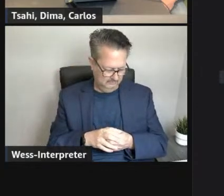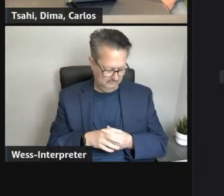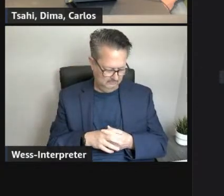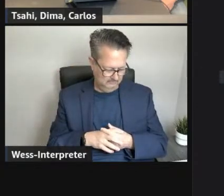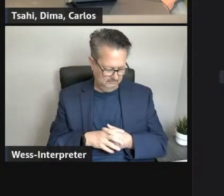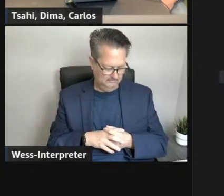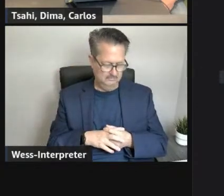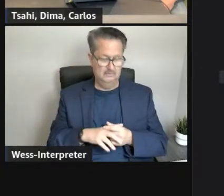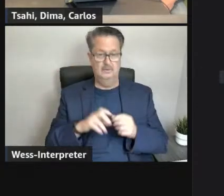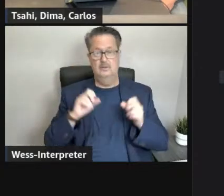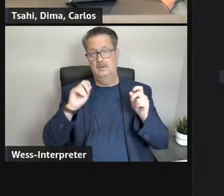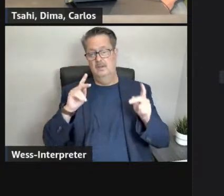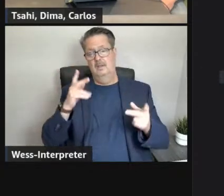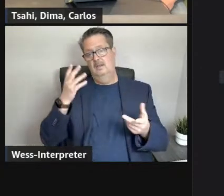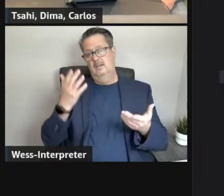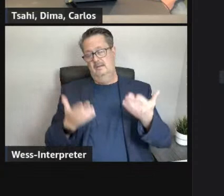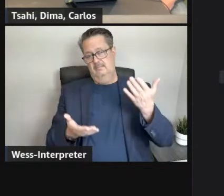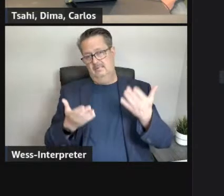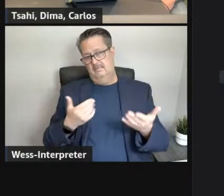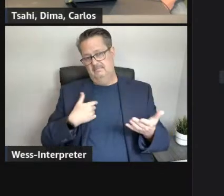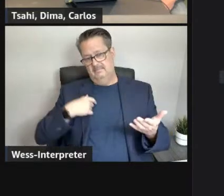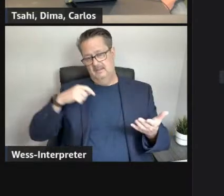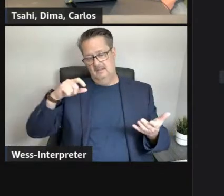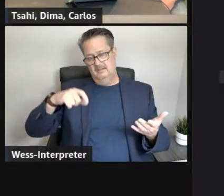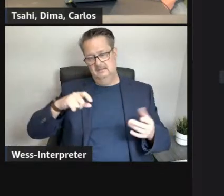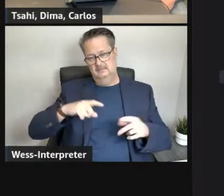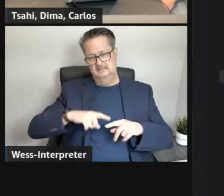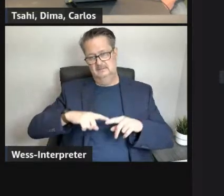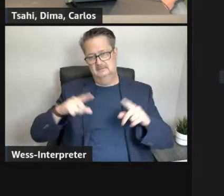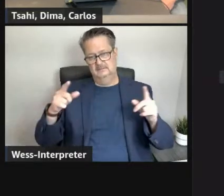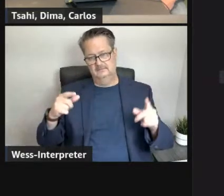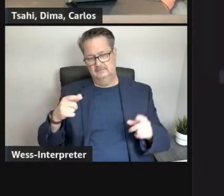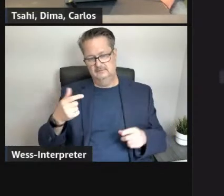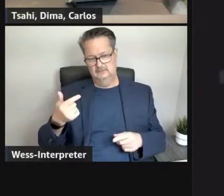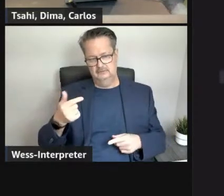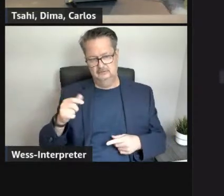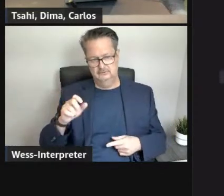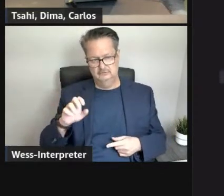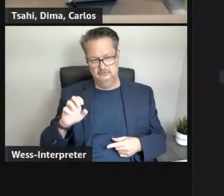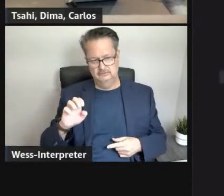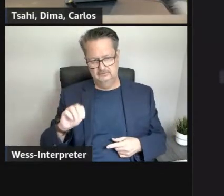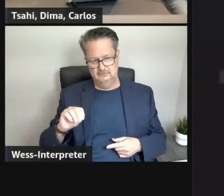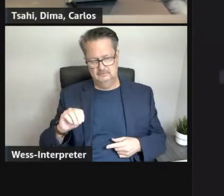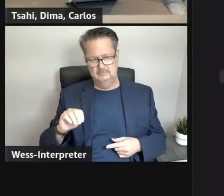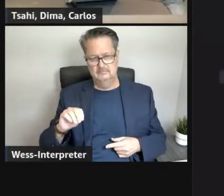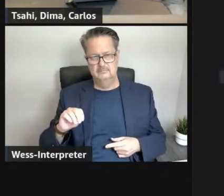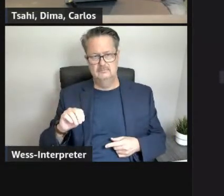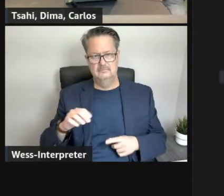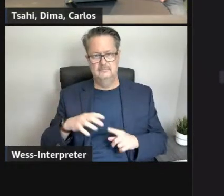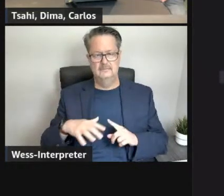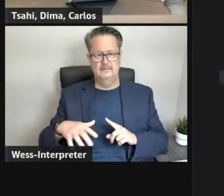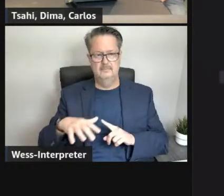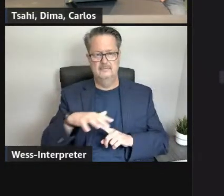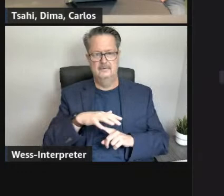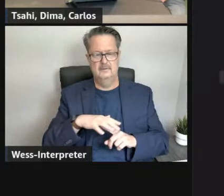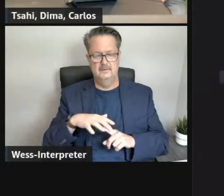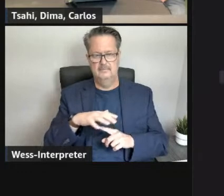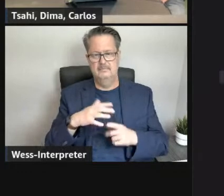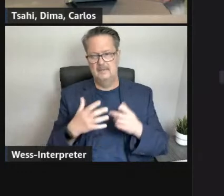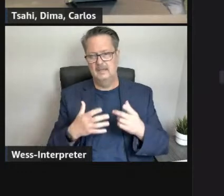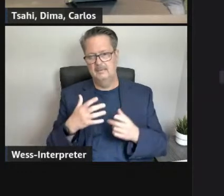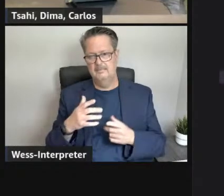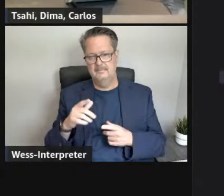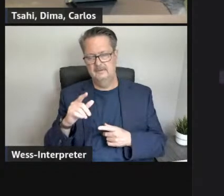Okay, so maybe I need a different gem environment. I'm not maybe it was a team base.